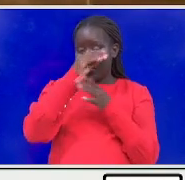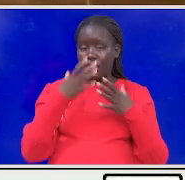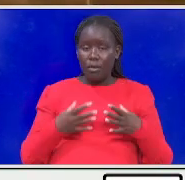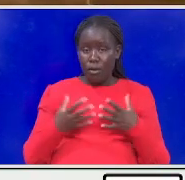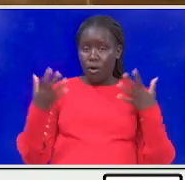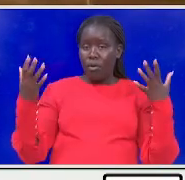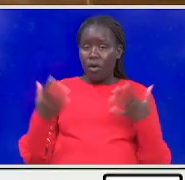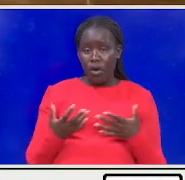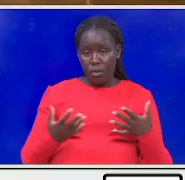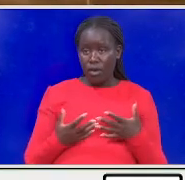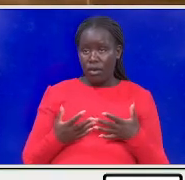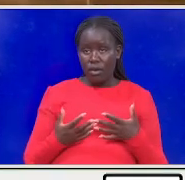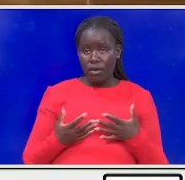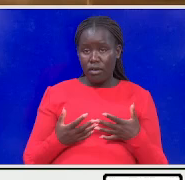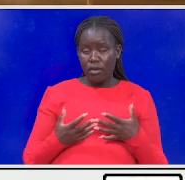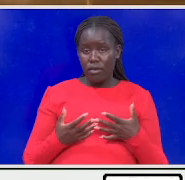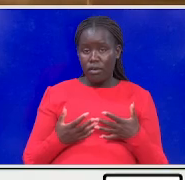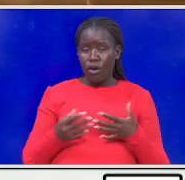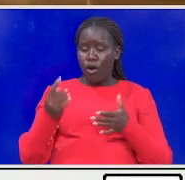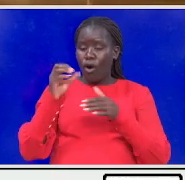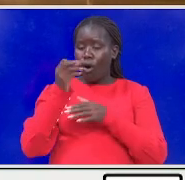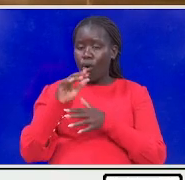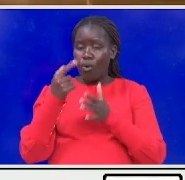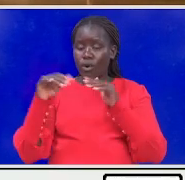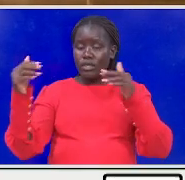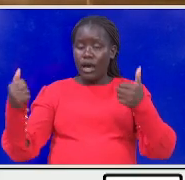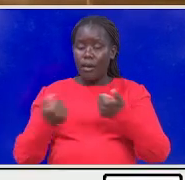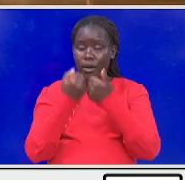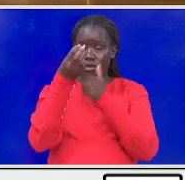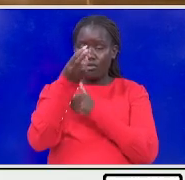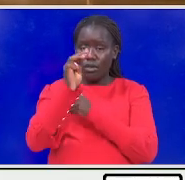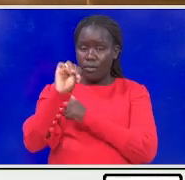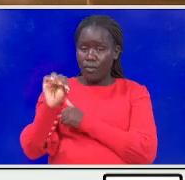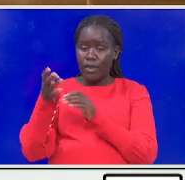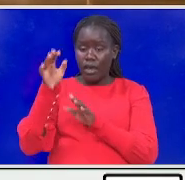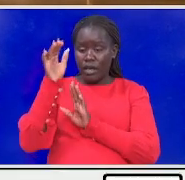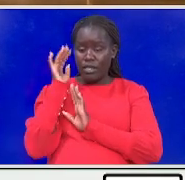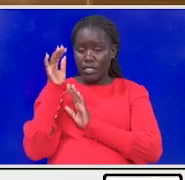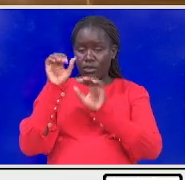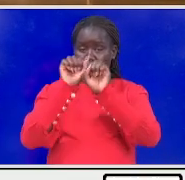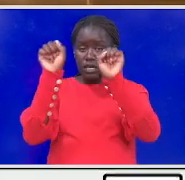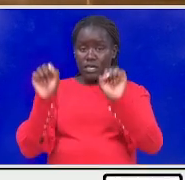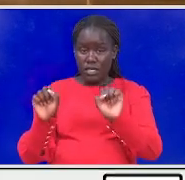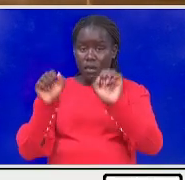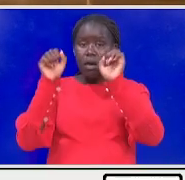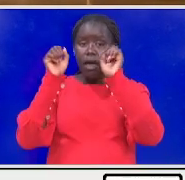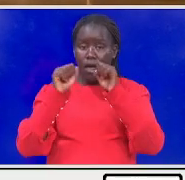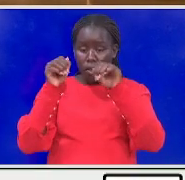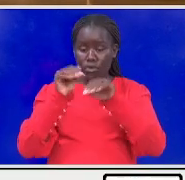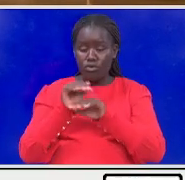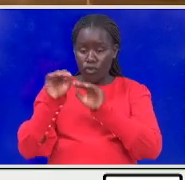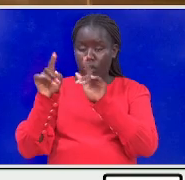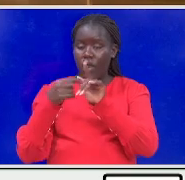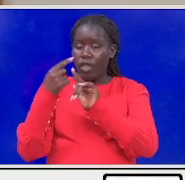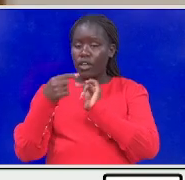can also, they know where they are or what has happened to them. You know, they should have. The security system should be able to follow up and tell